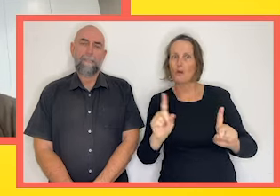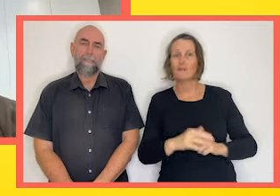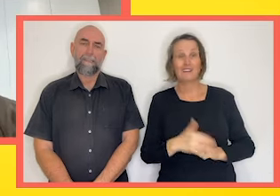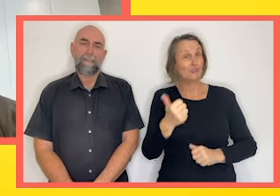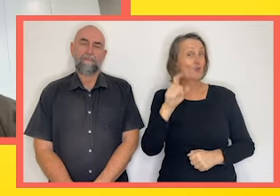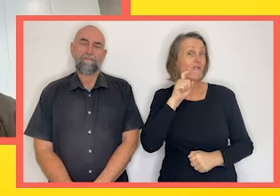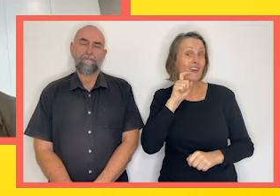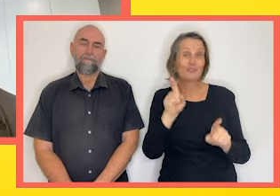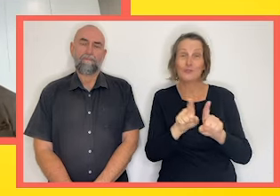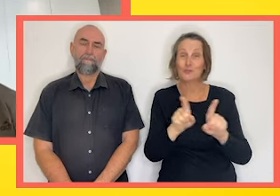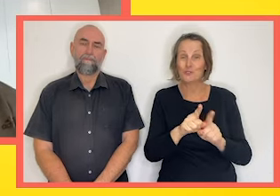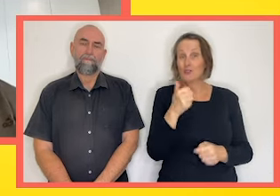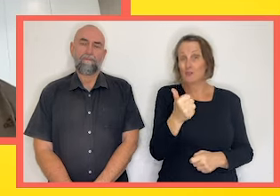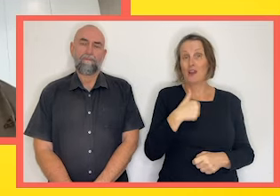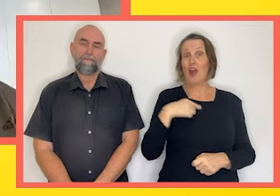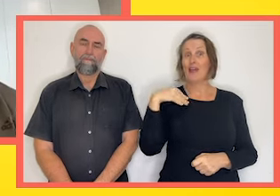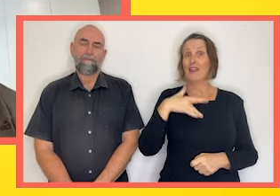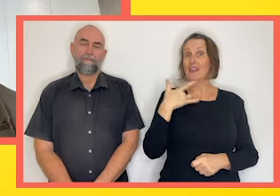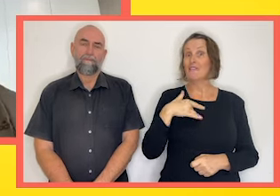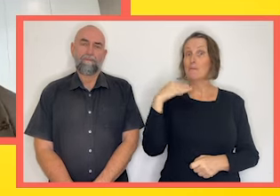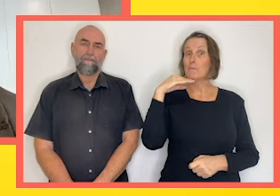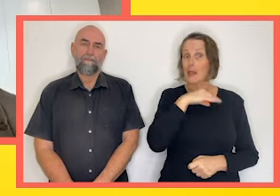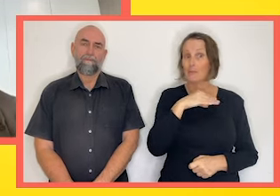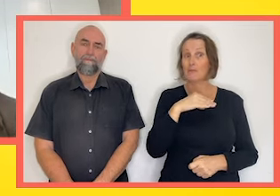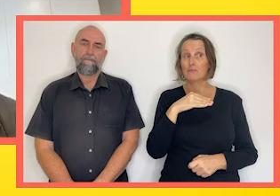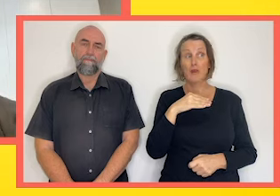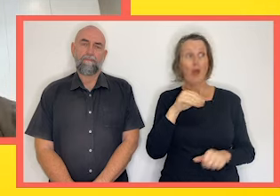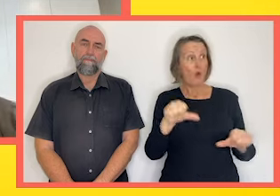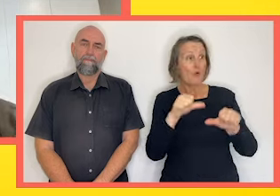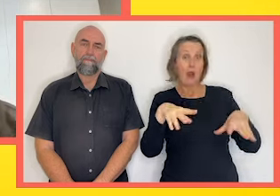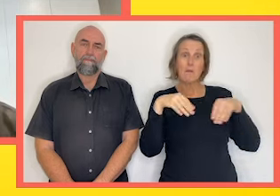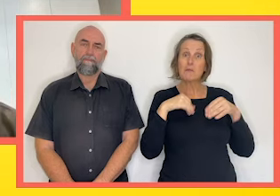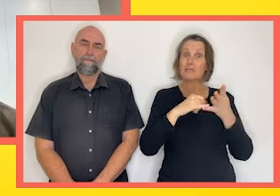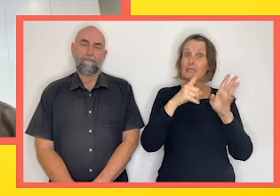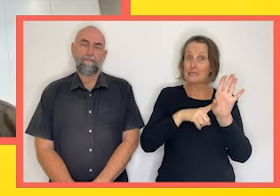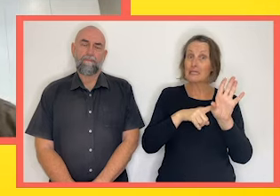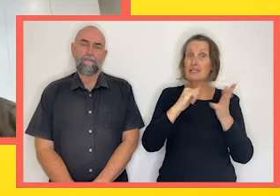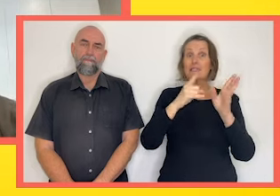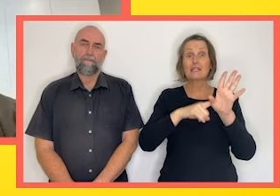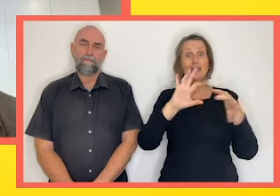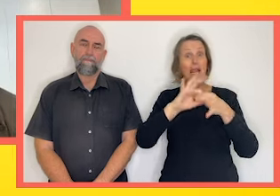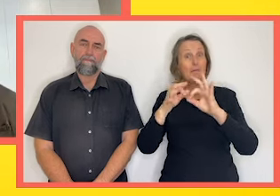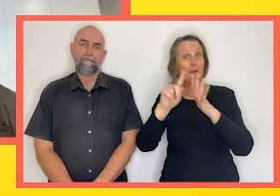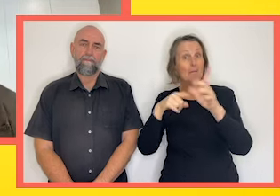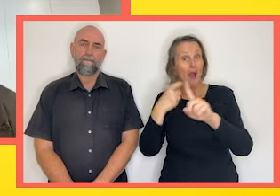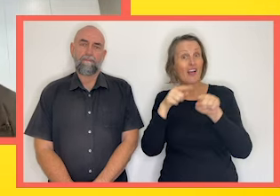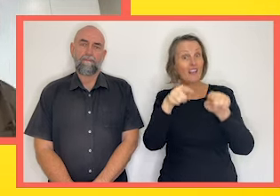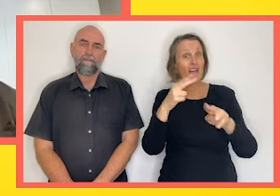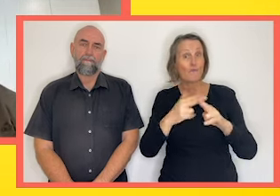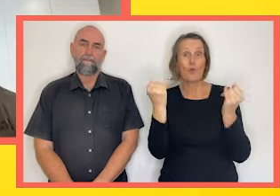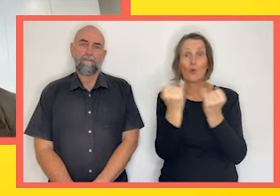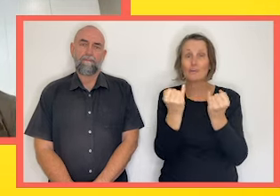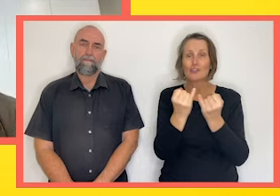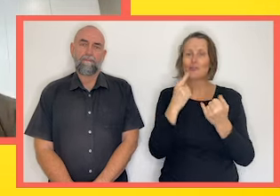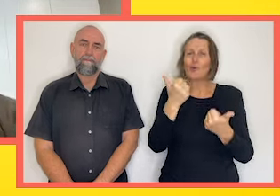a lot of fun too. I live in Melbourne. I don't mind Sydney. We go to Sydney Olympic Park for every competition. So